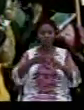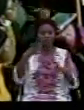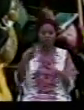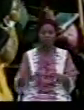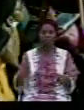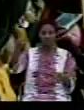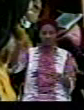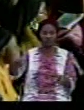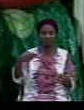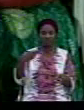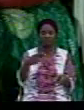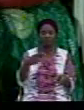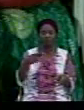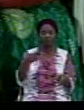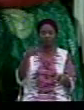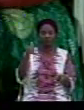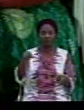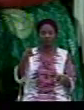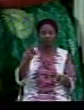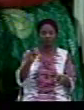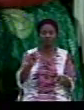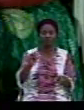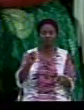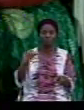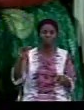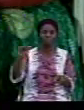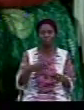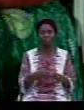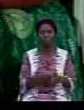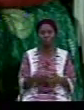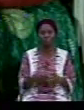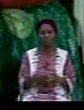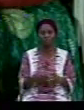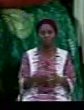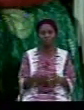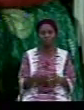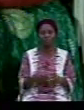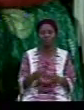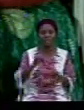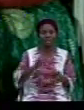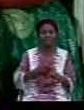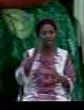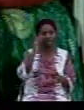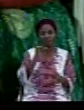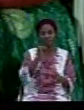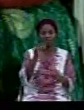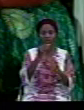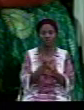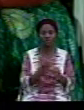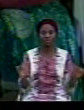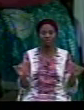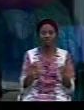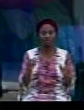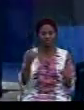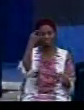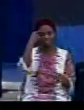you. I will not get into the same mindset of